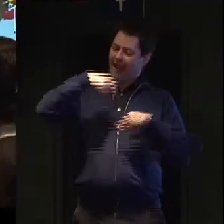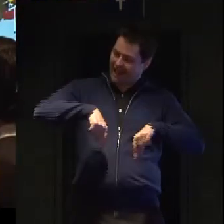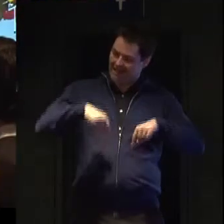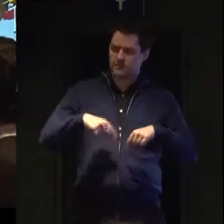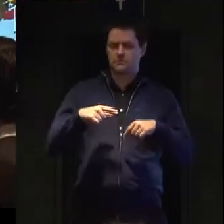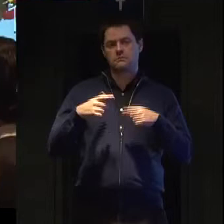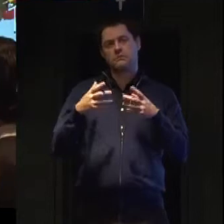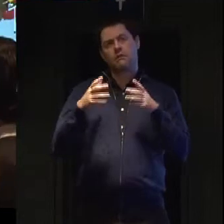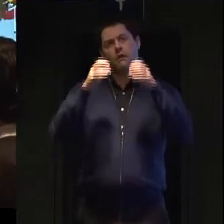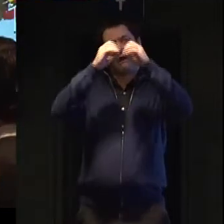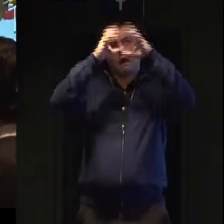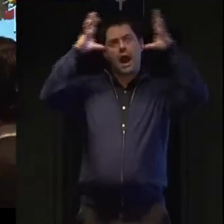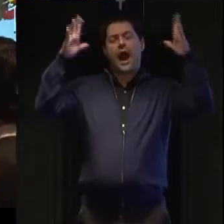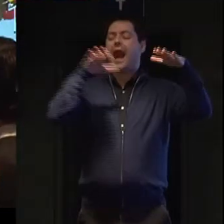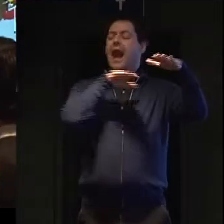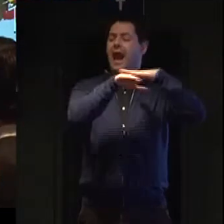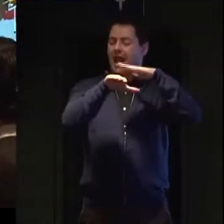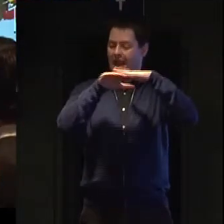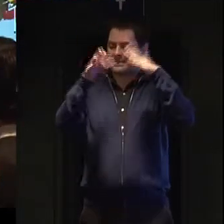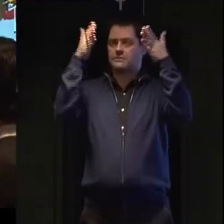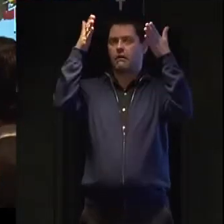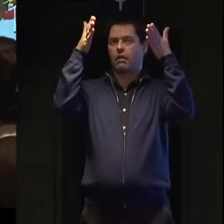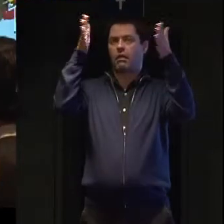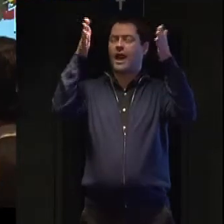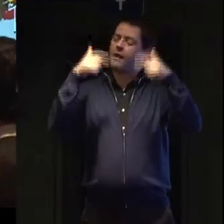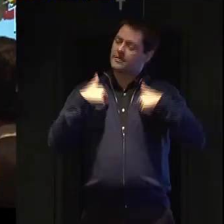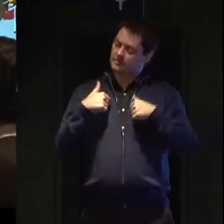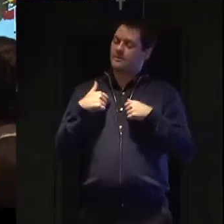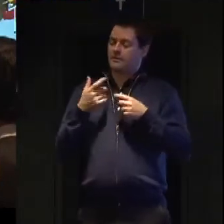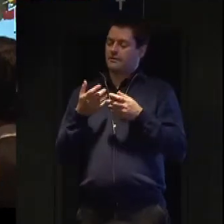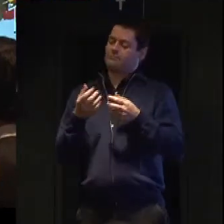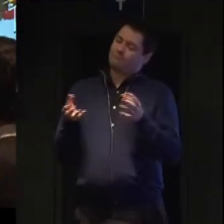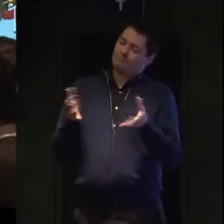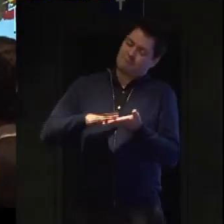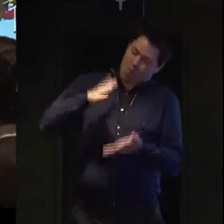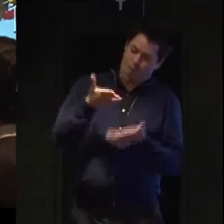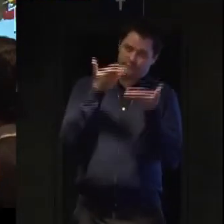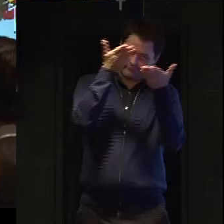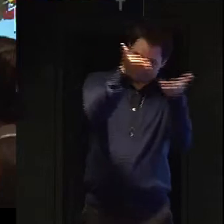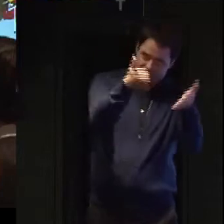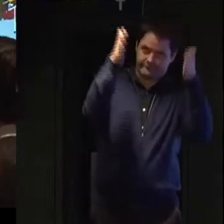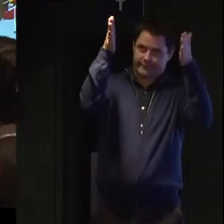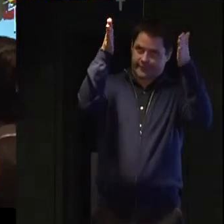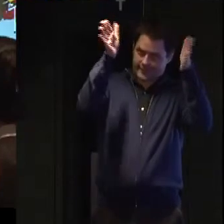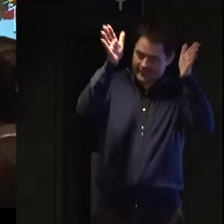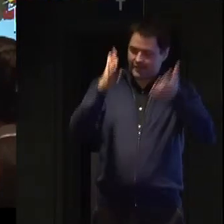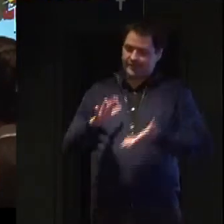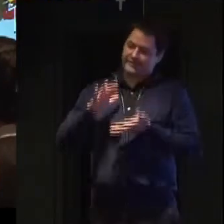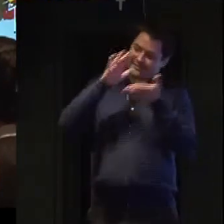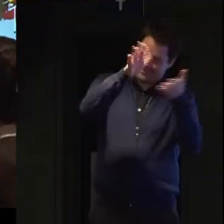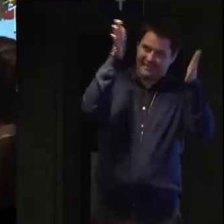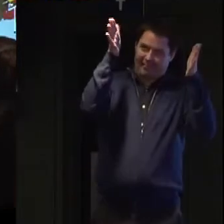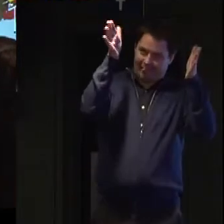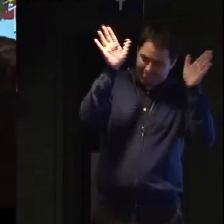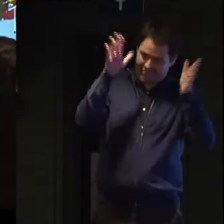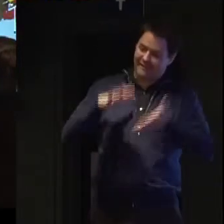to be. But we always have to keep providing more tools, and sometimes we do find that we're always dealing with the same issues. In particular, I'm sure it's something